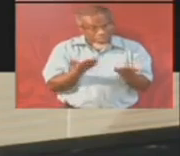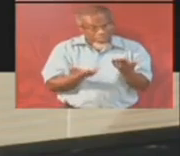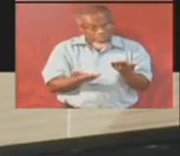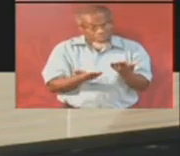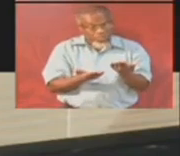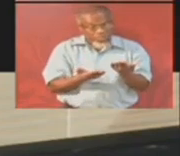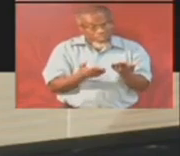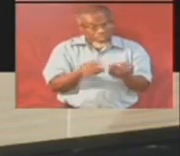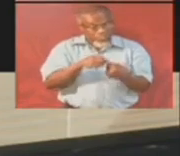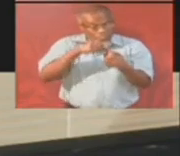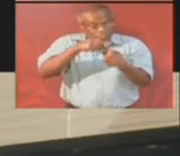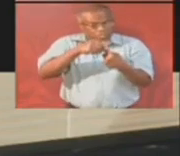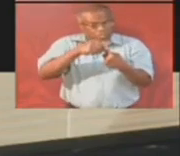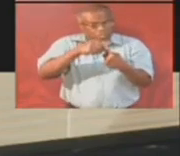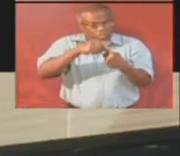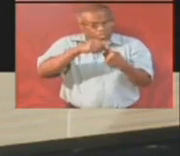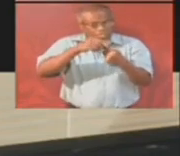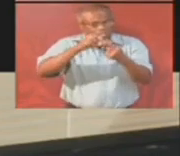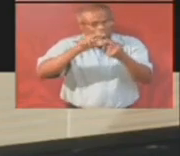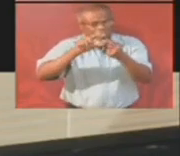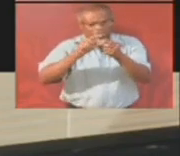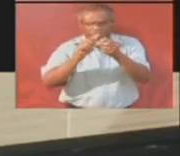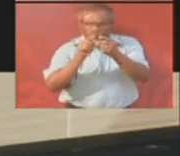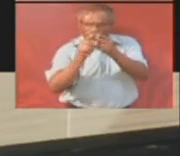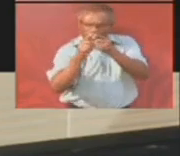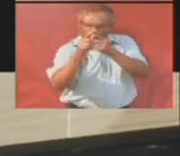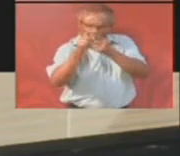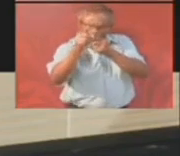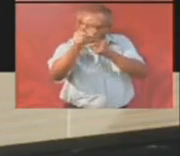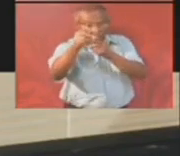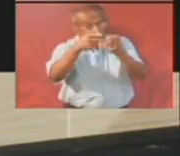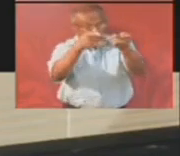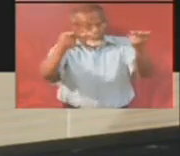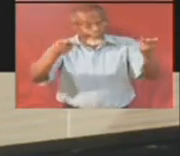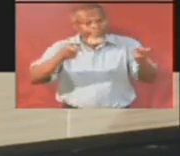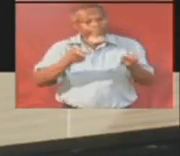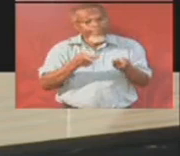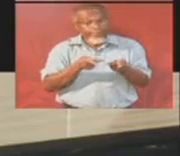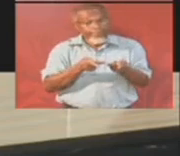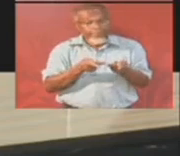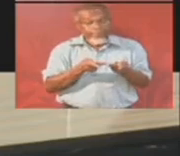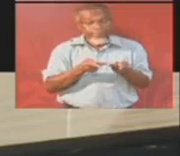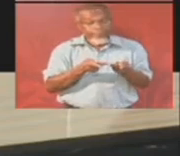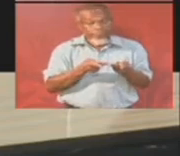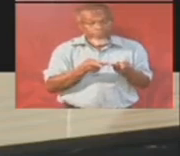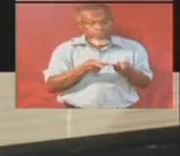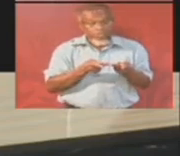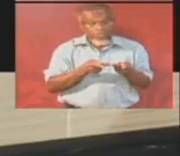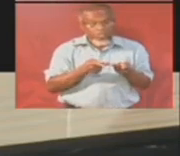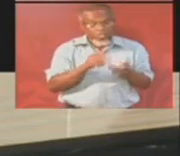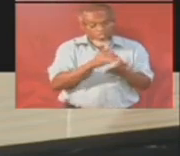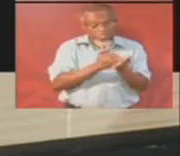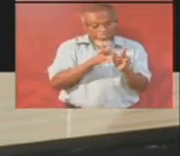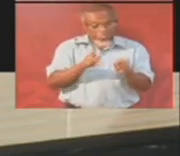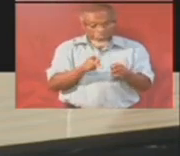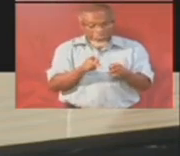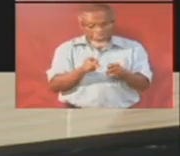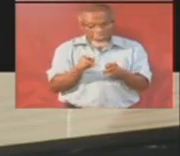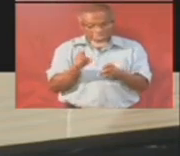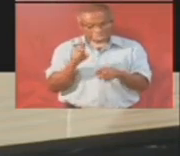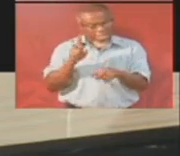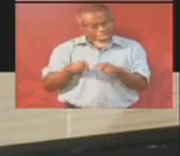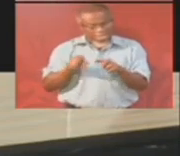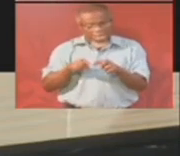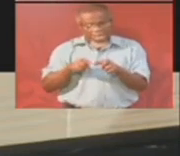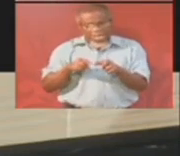areas, especially the elderly who may not even have the luxury of being close to a health center? And